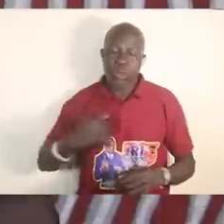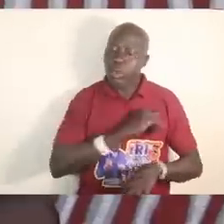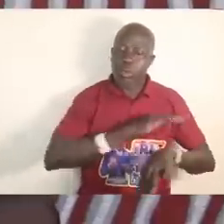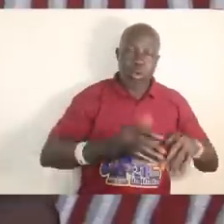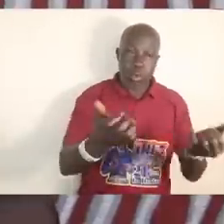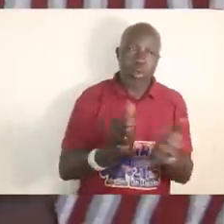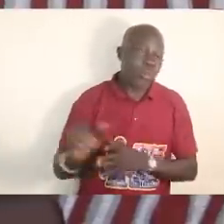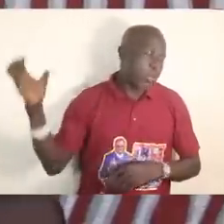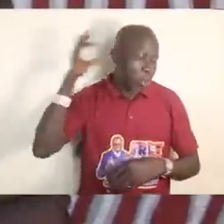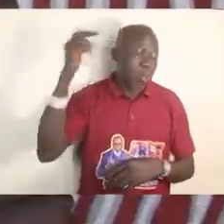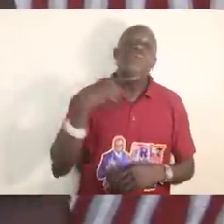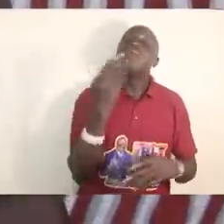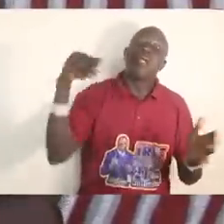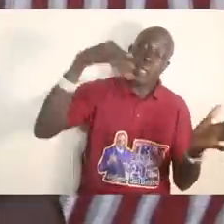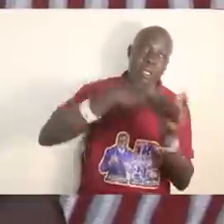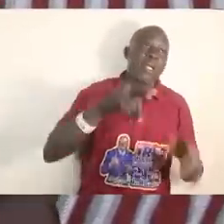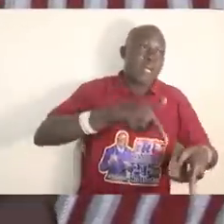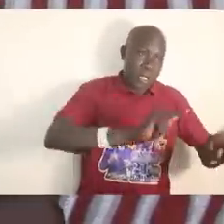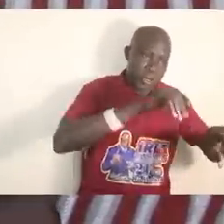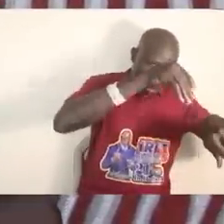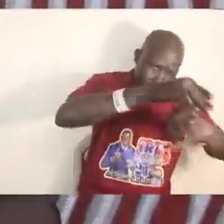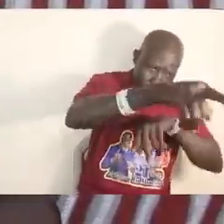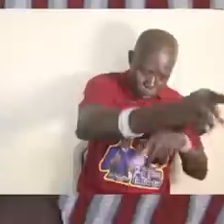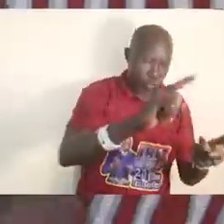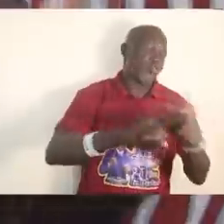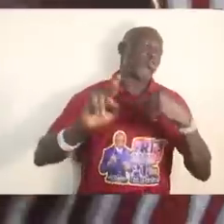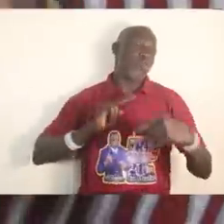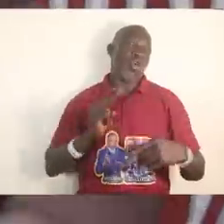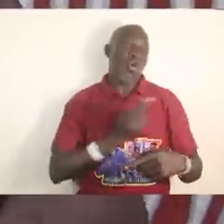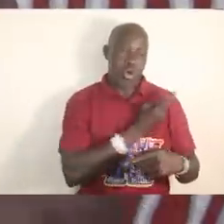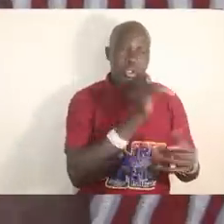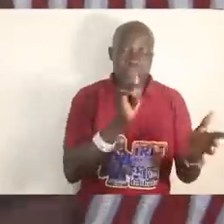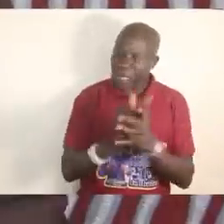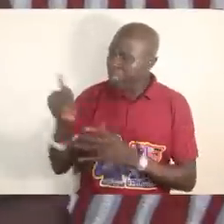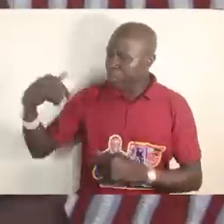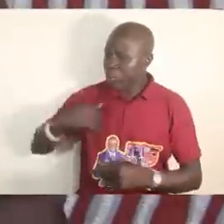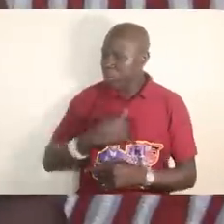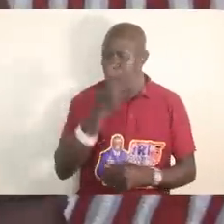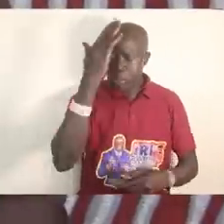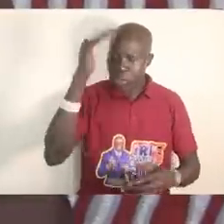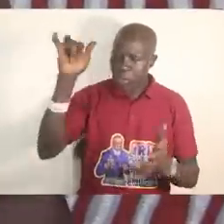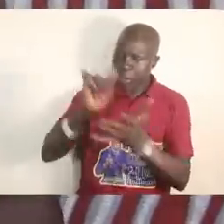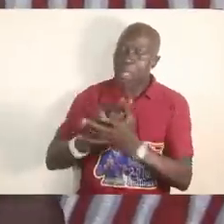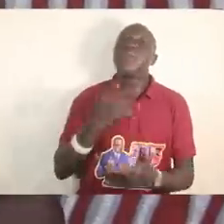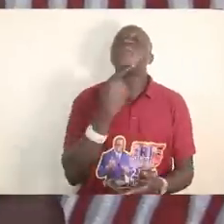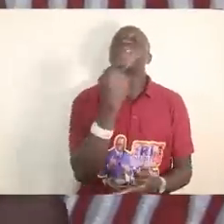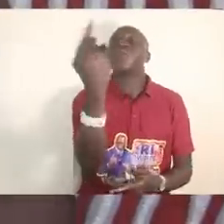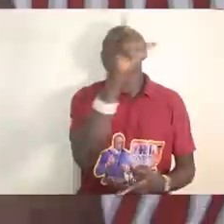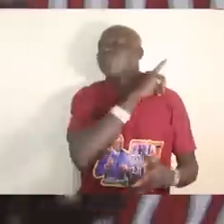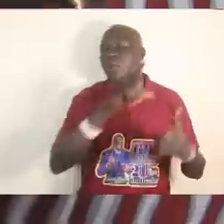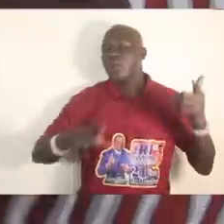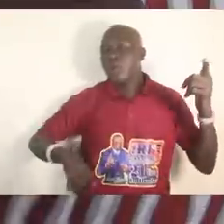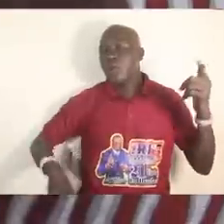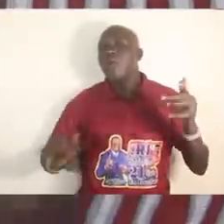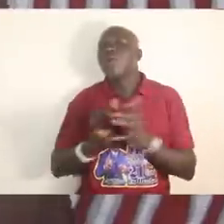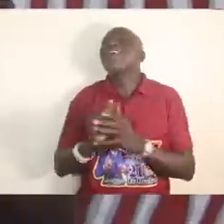mo. We don't want to hear his voice again. Yo ma ran wo si wa. Let him send you to us. Now una fi mo ipe. That way they know that. Ohun Oluwa. The voice of